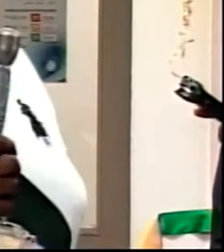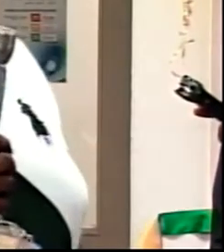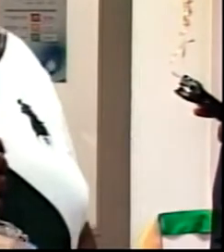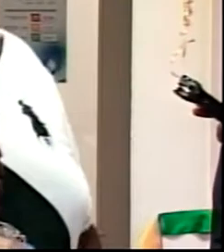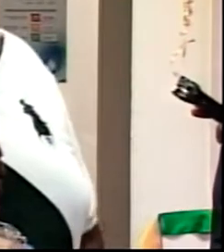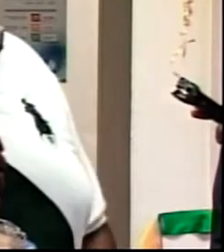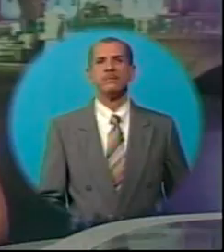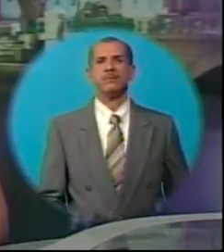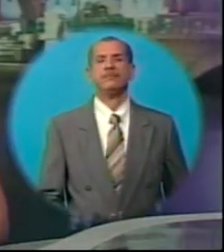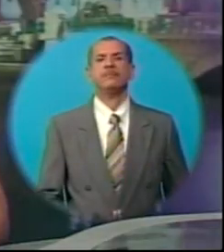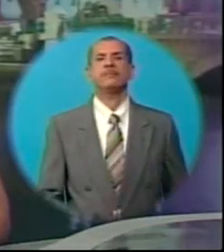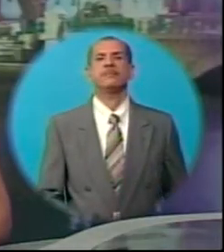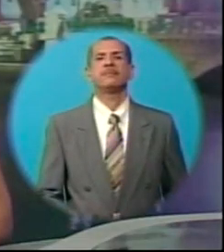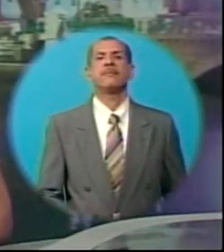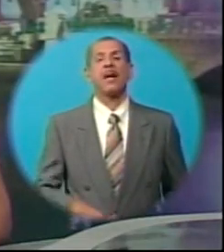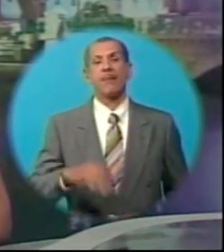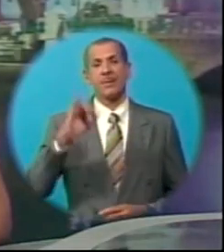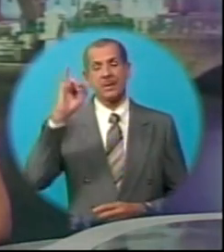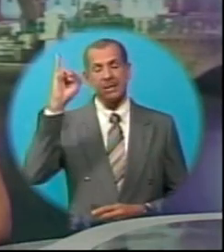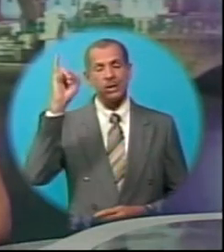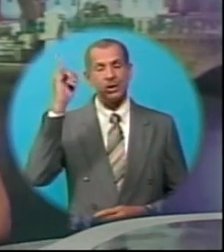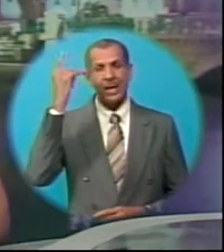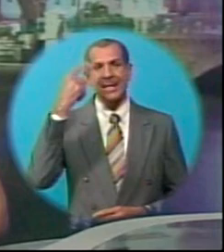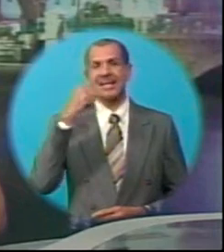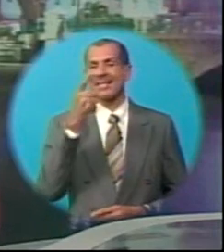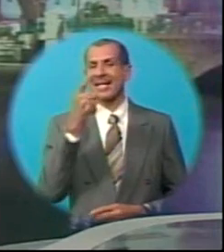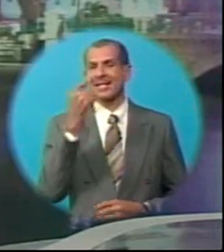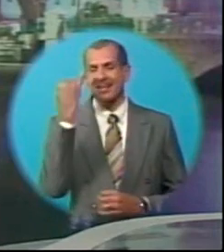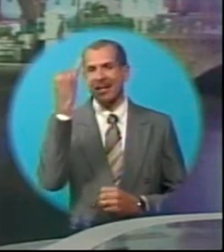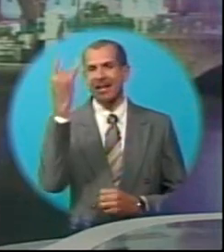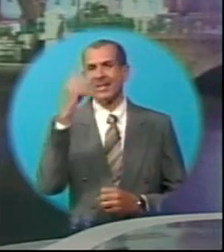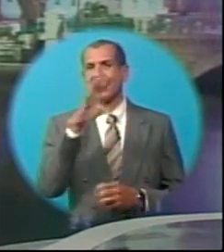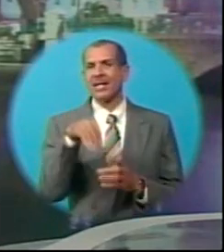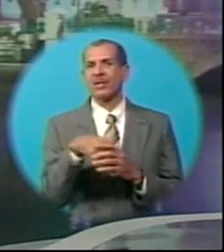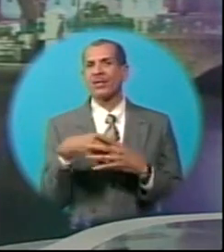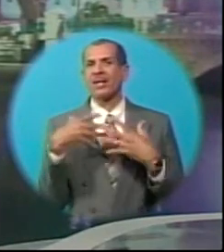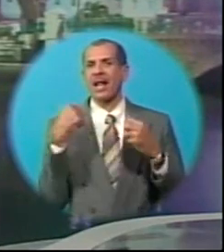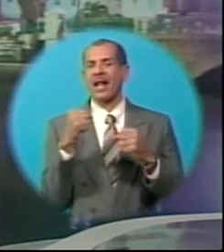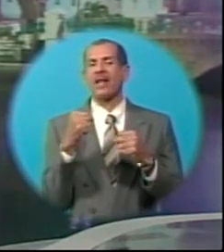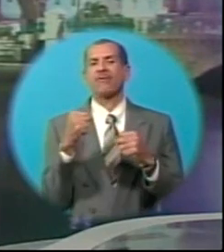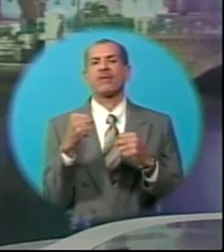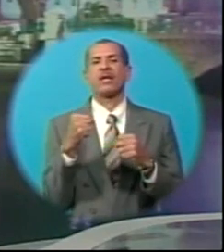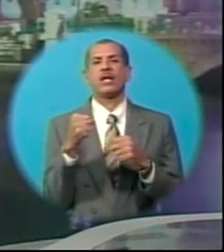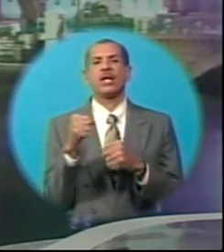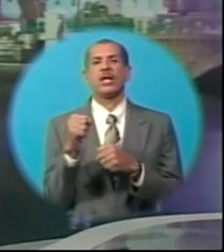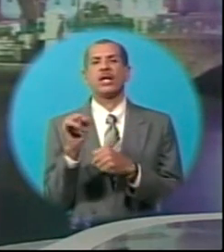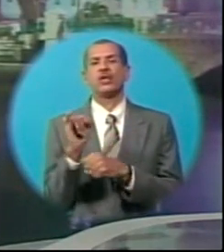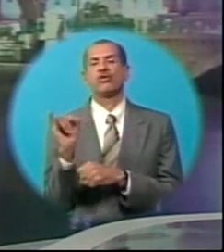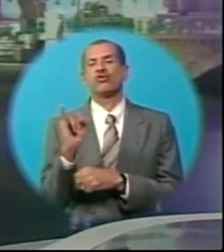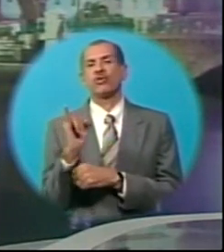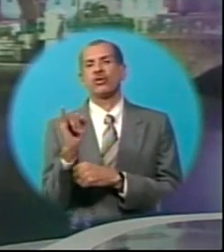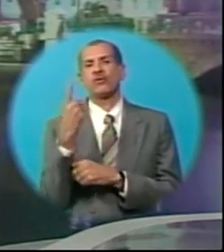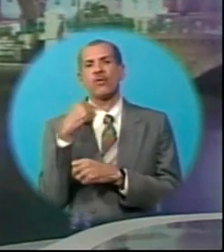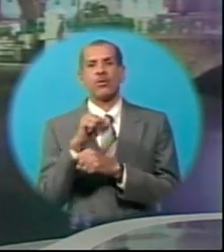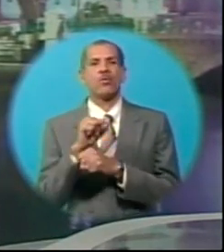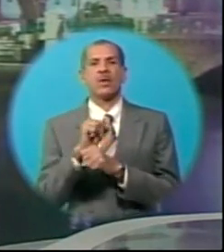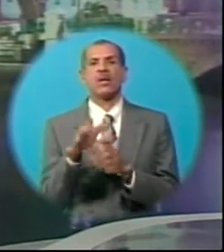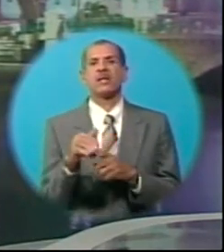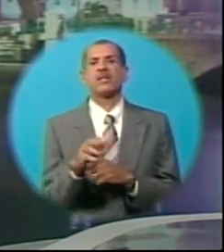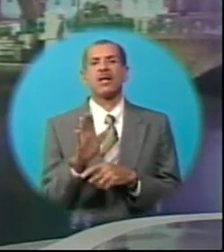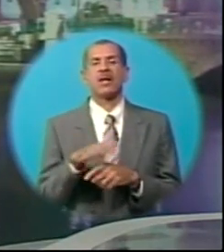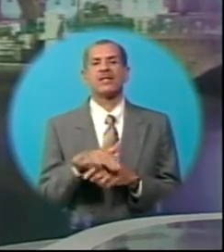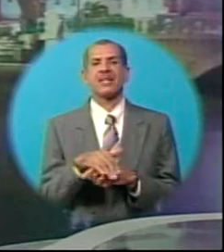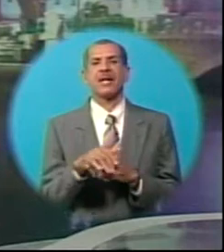facility. Mr. Jennings says the initiative also includes health insurance for employees, an on-site fitness